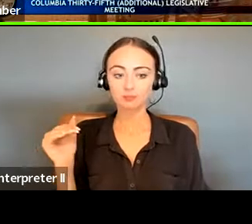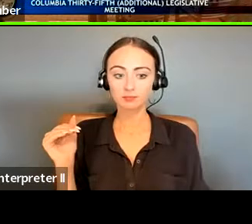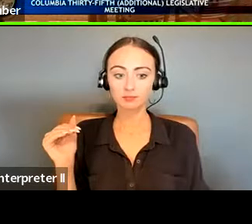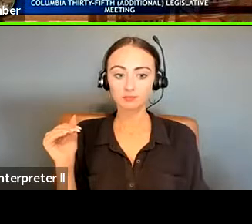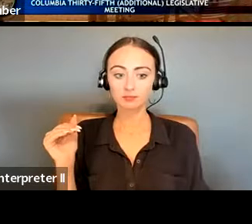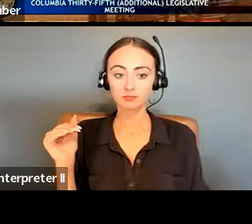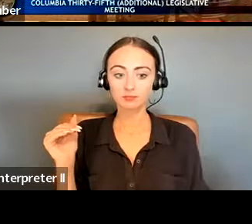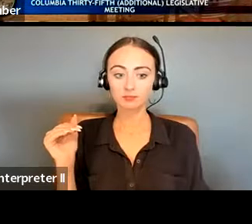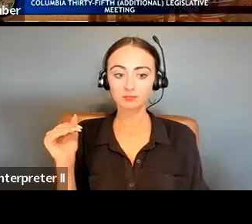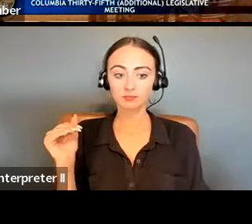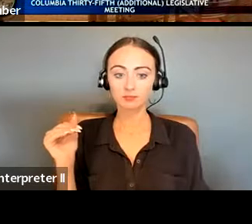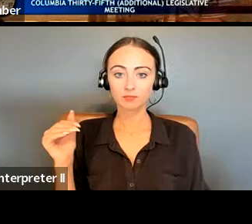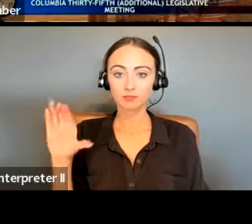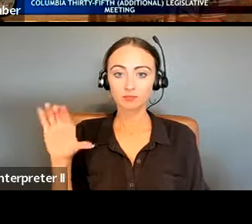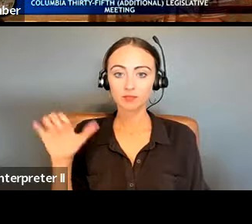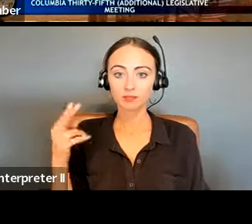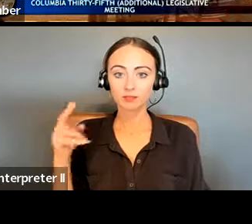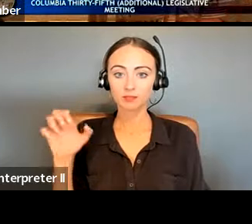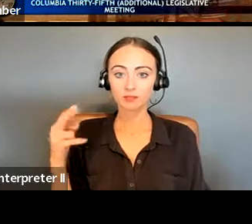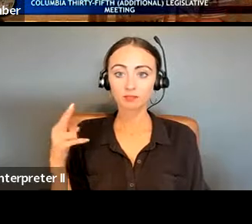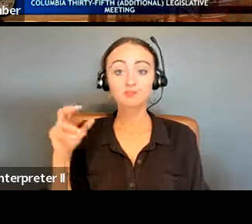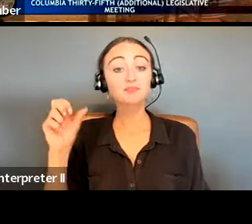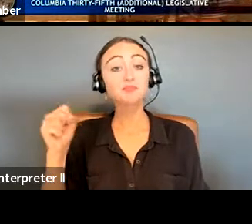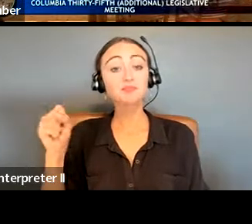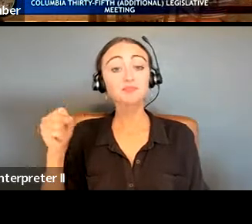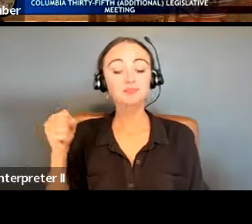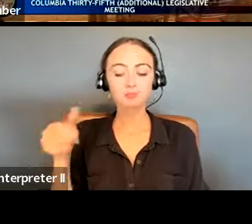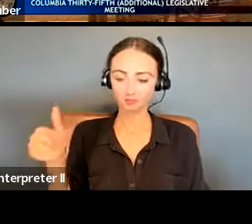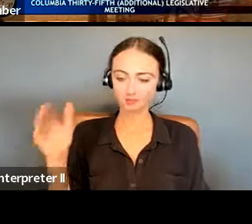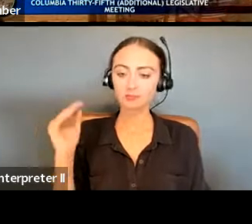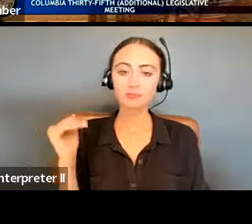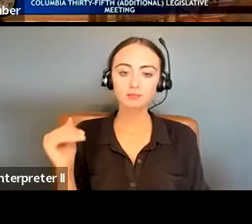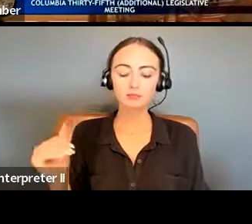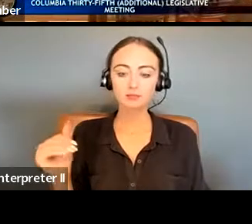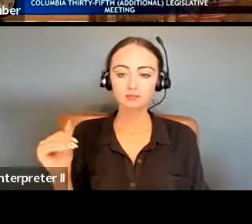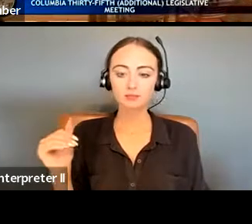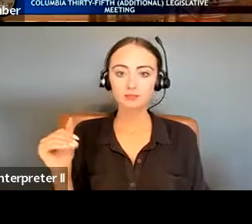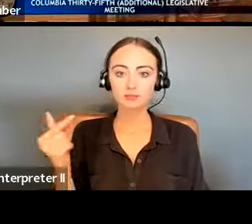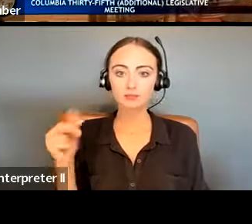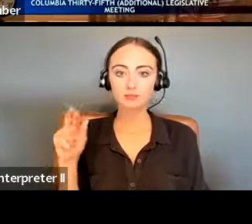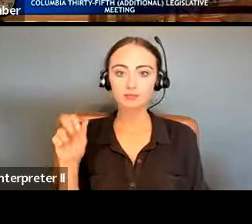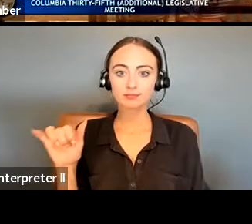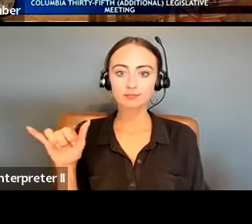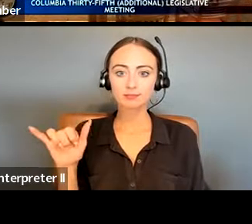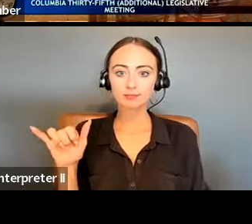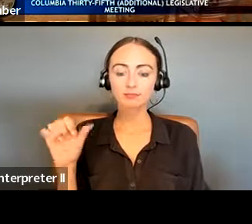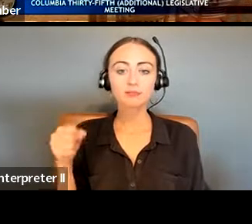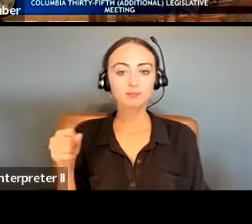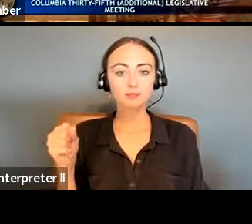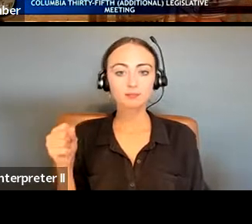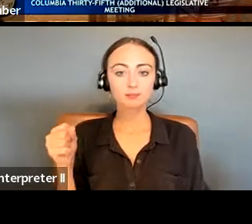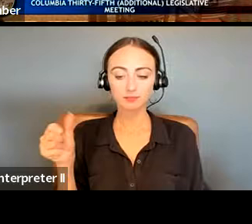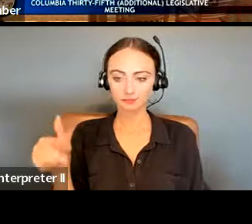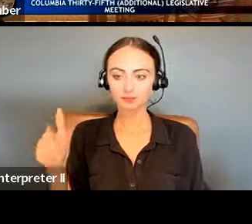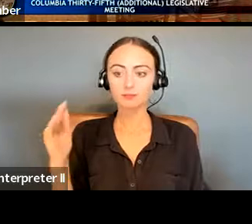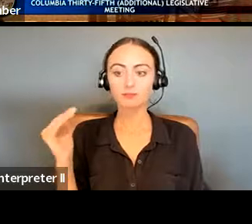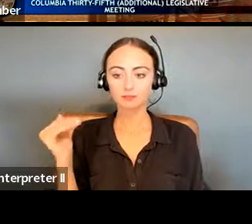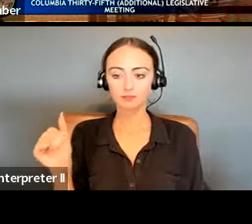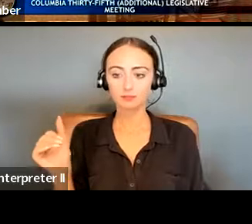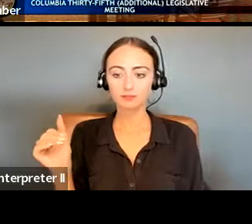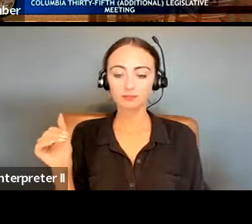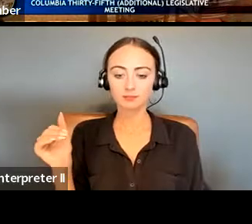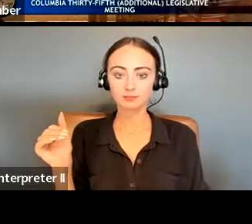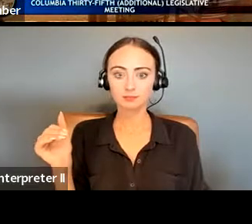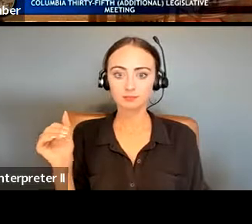Yes. Councilmember Che. Yes. Councilmember Che votes yes. Councilmember Gray. Yes. Councilmember Gray votes